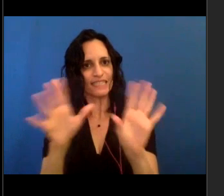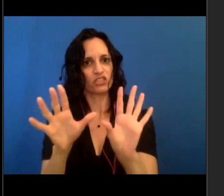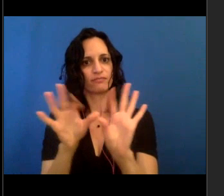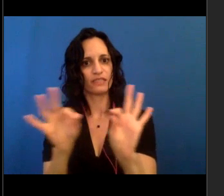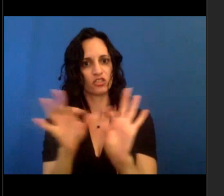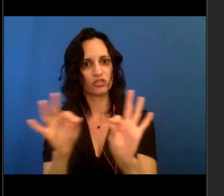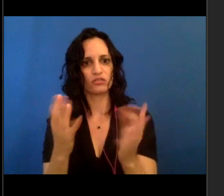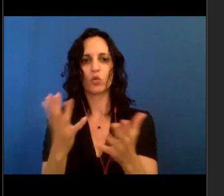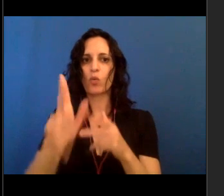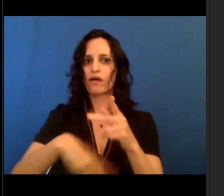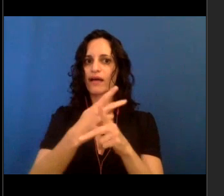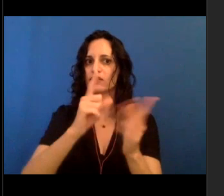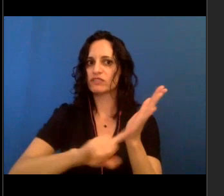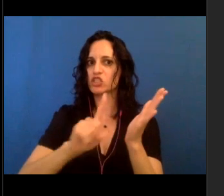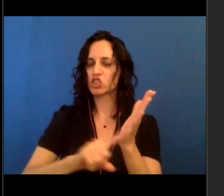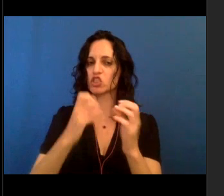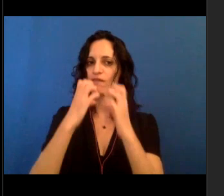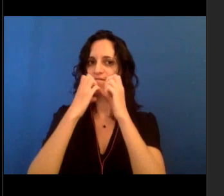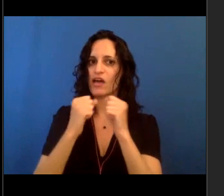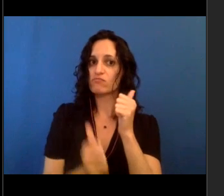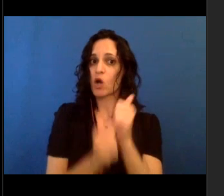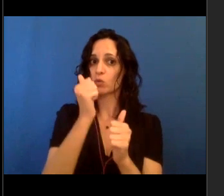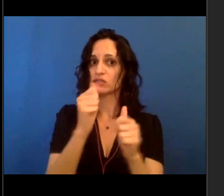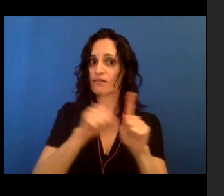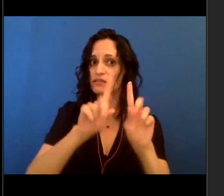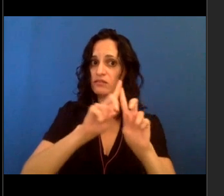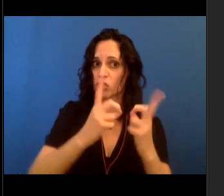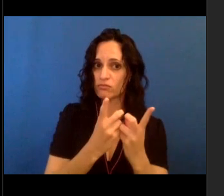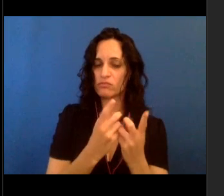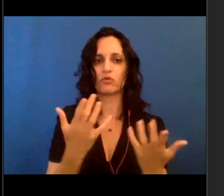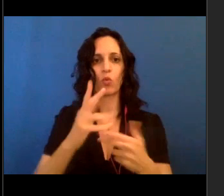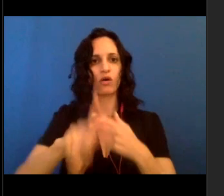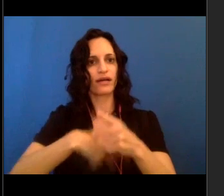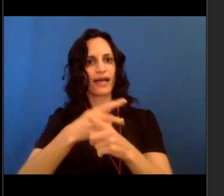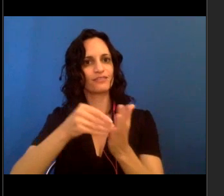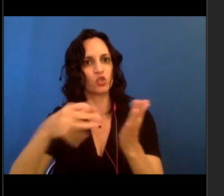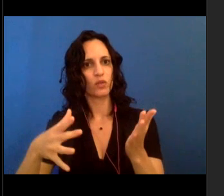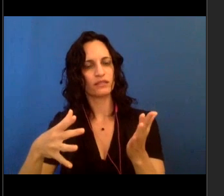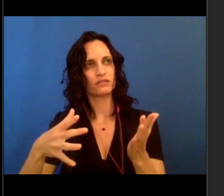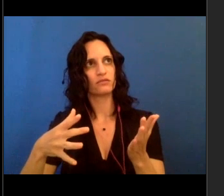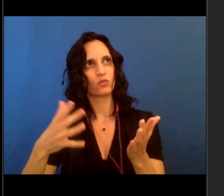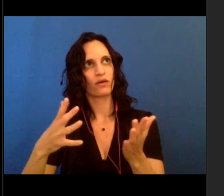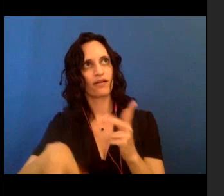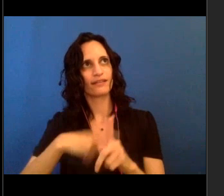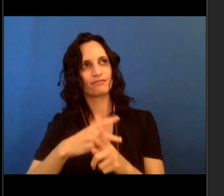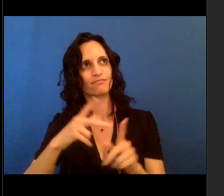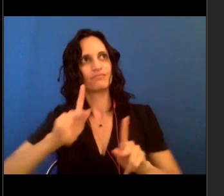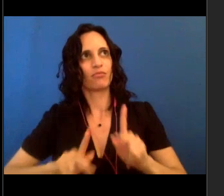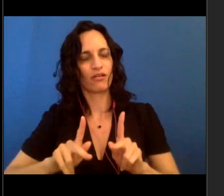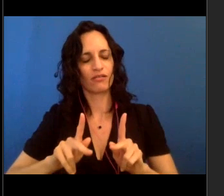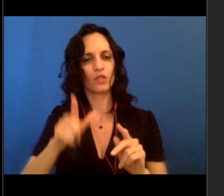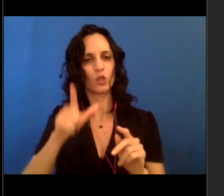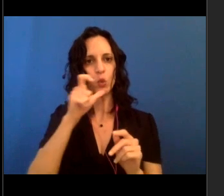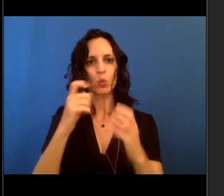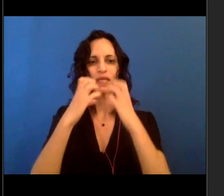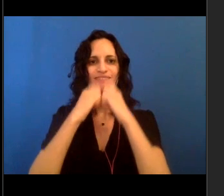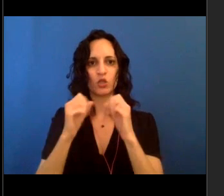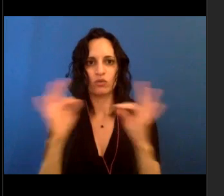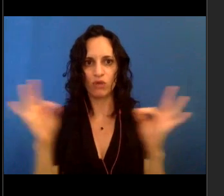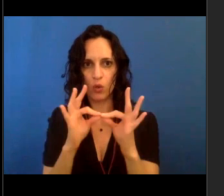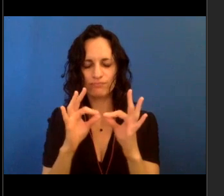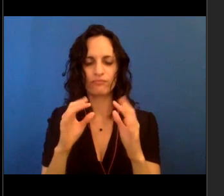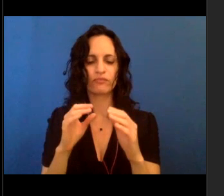most as a department, and what types of students, which can be read as what types of people do we value most. And so depending on what